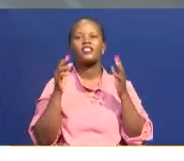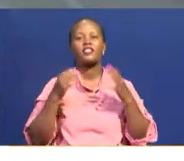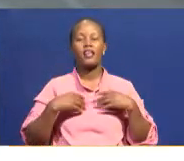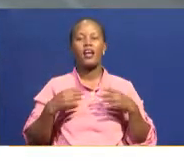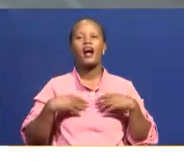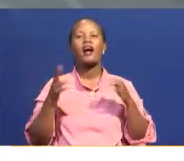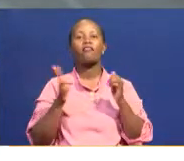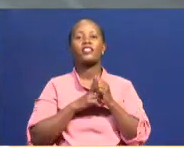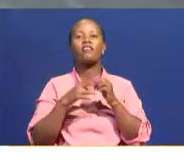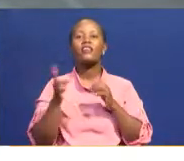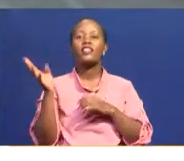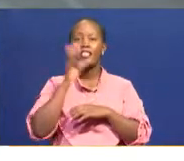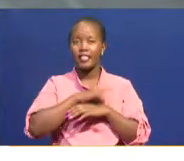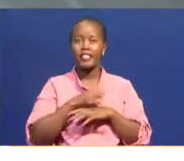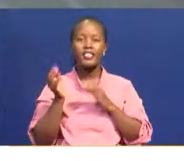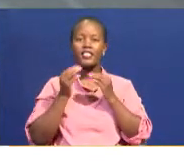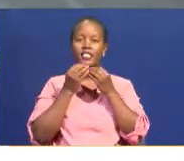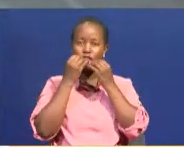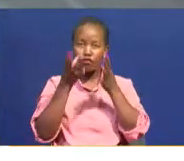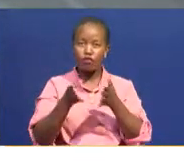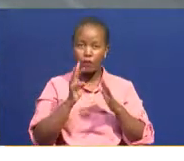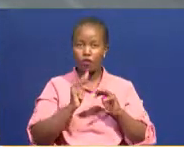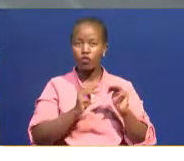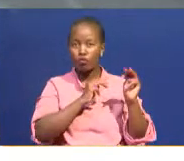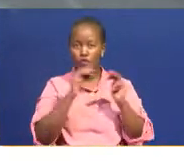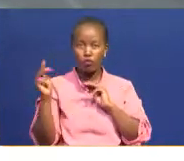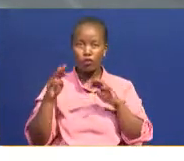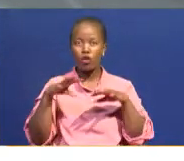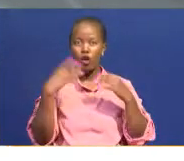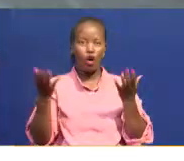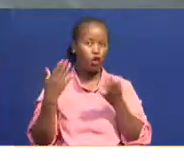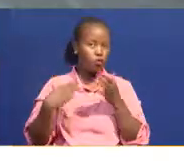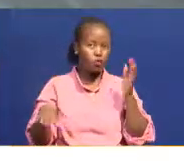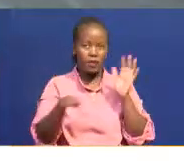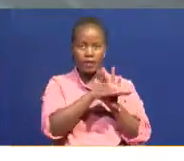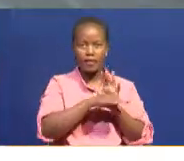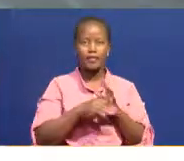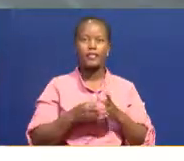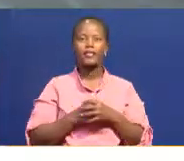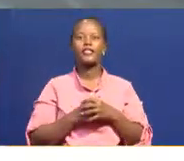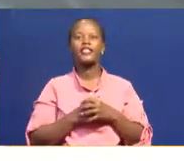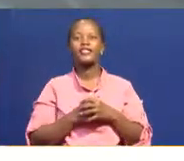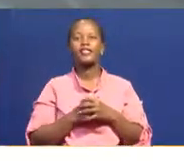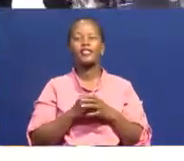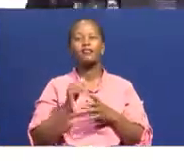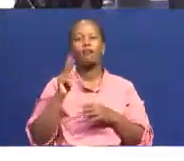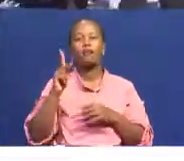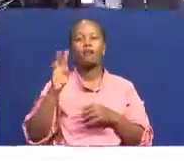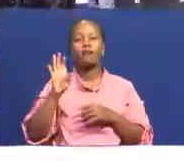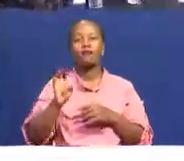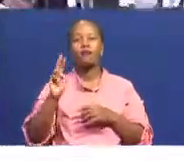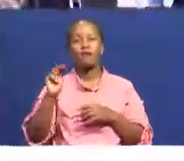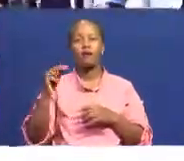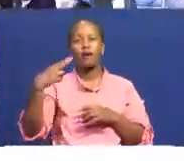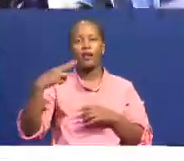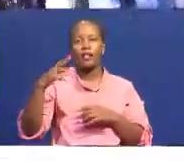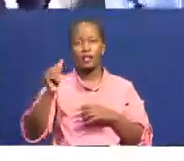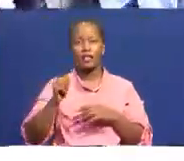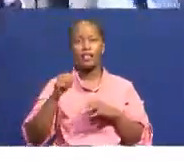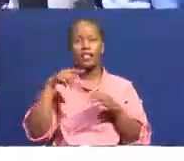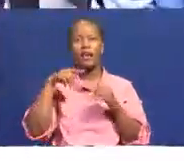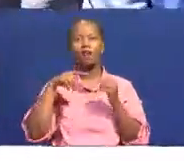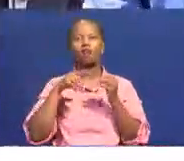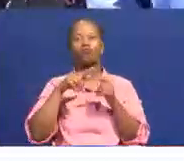7-day notice to vacate or face forceful eviction. According to the Kenya National Highways Authority, engineer